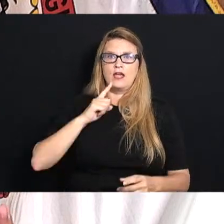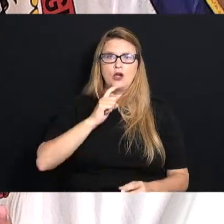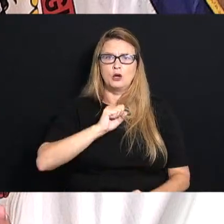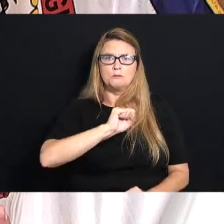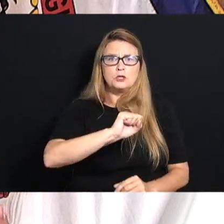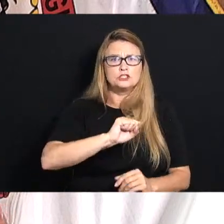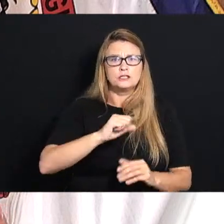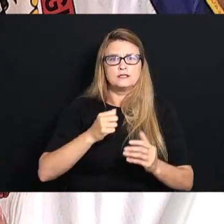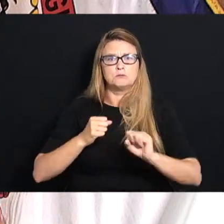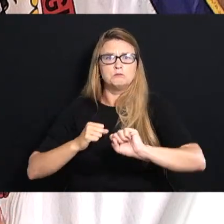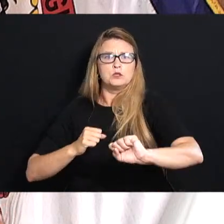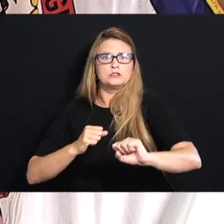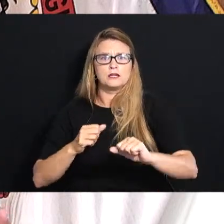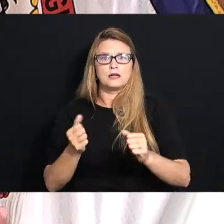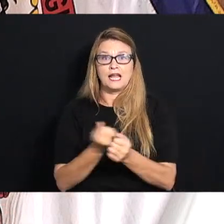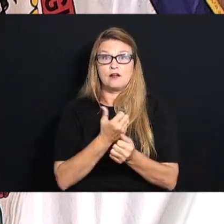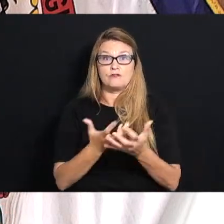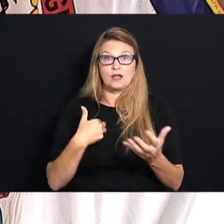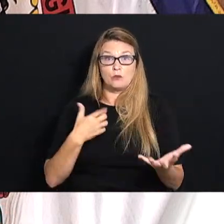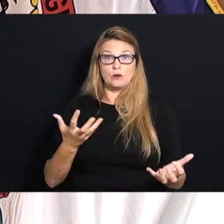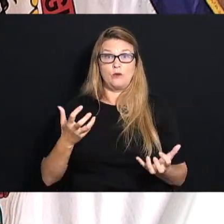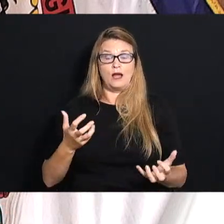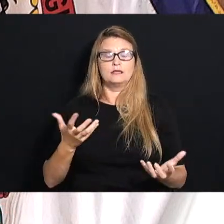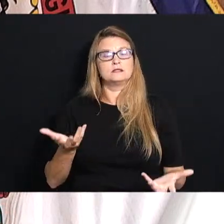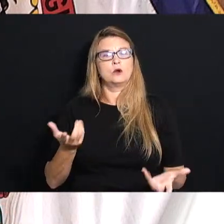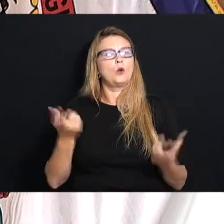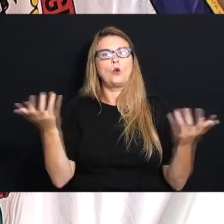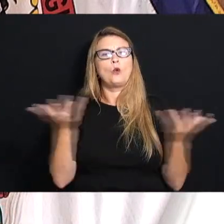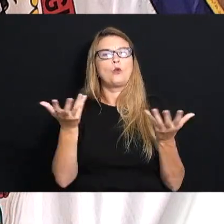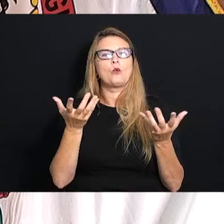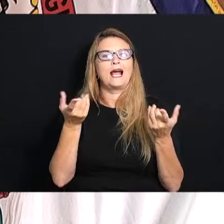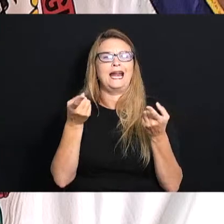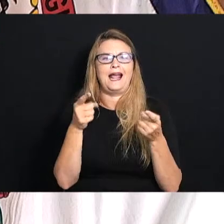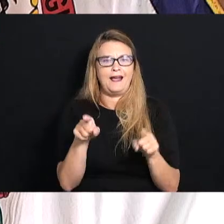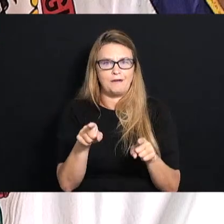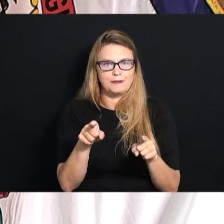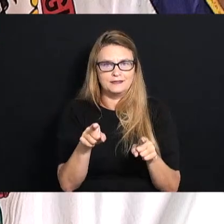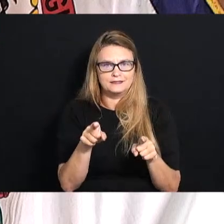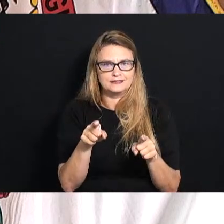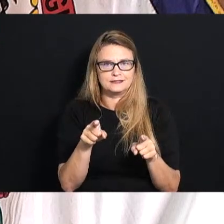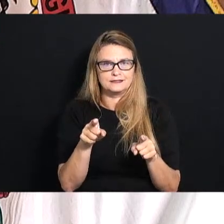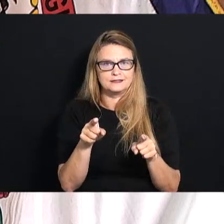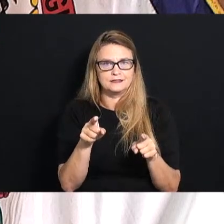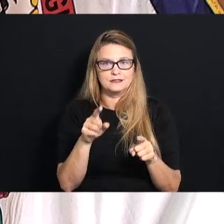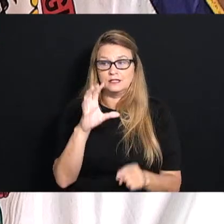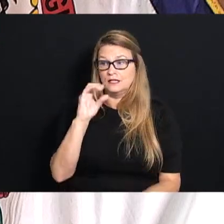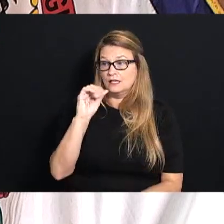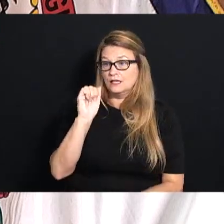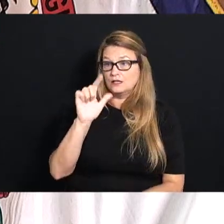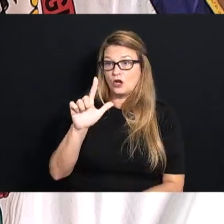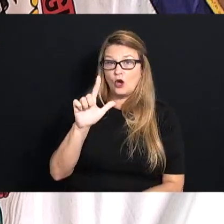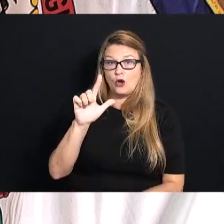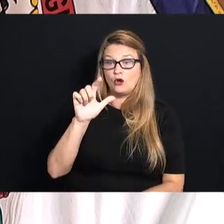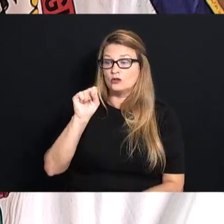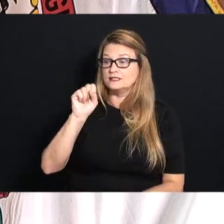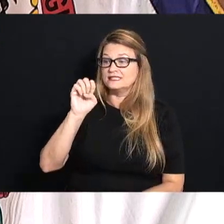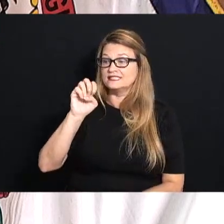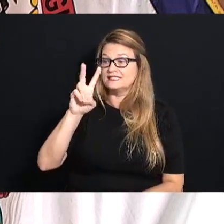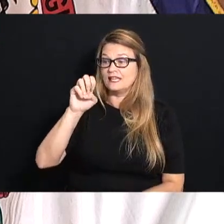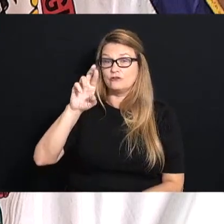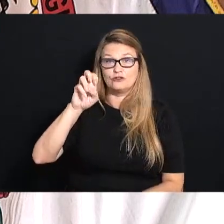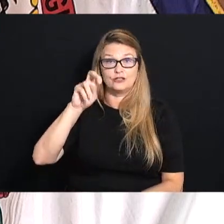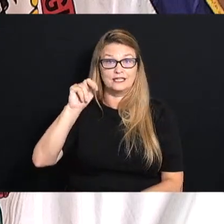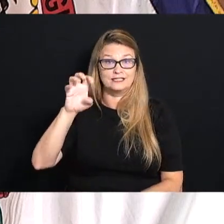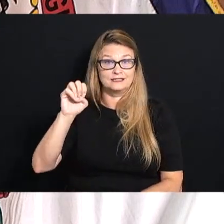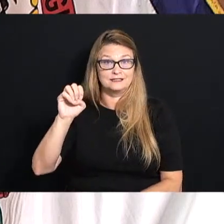and everything. What happens to what you just said as far as coal severance and on? I'll tell